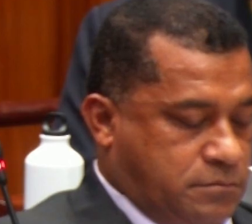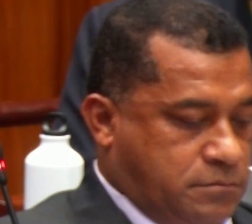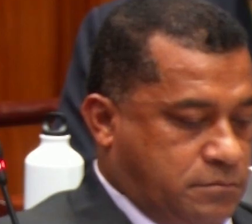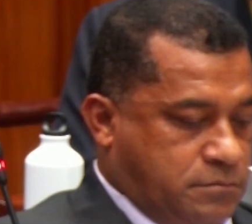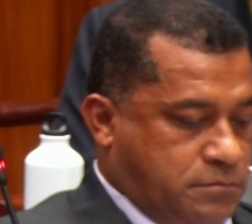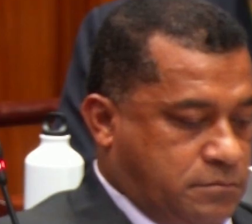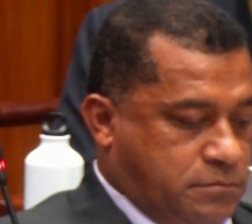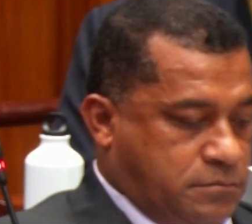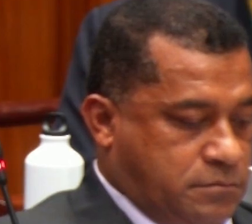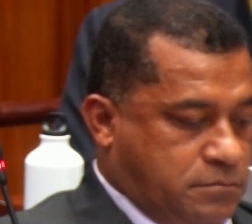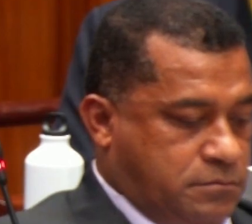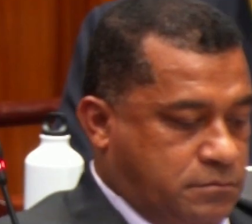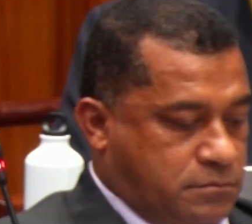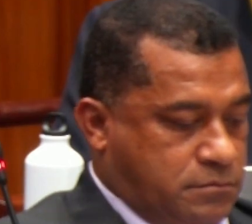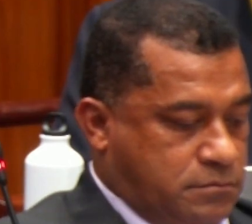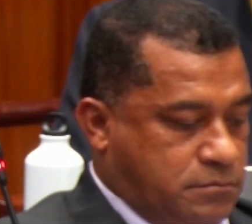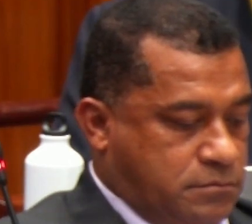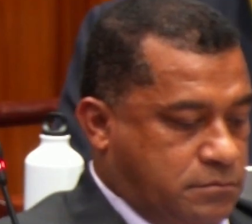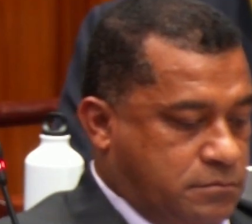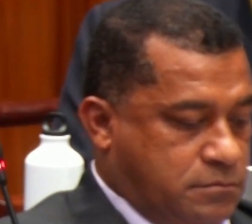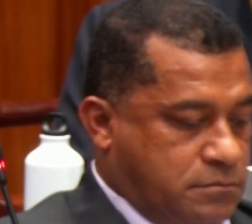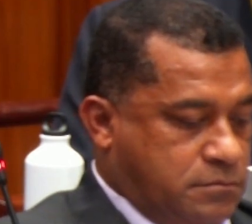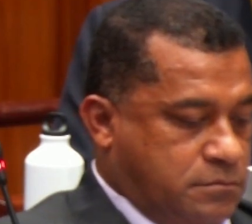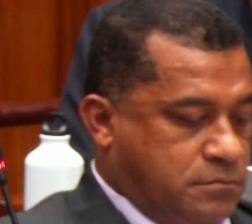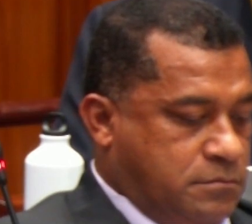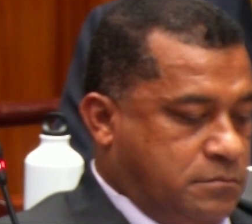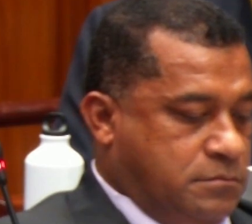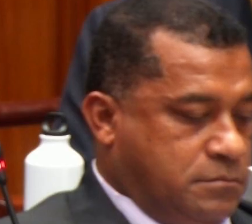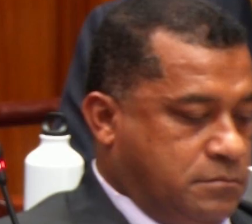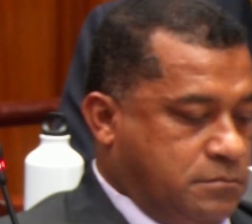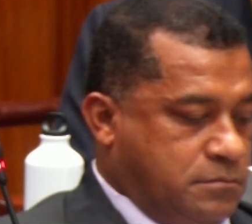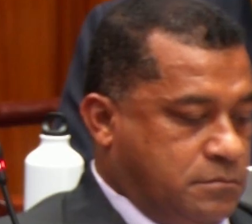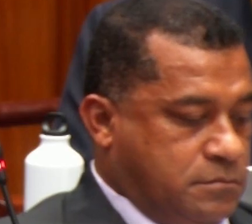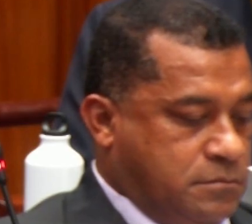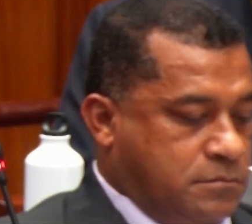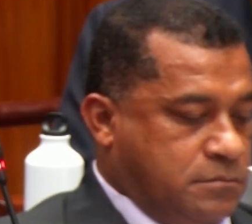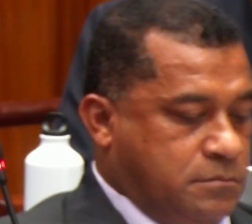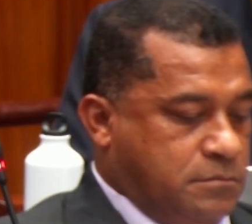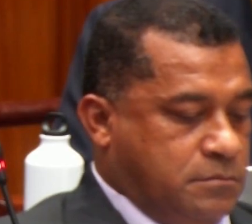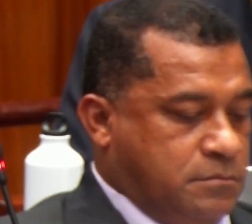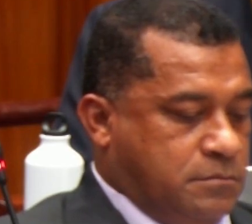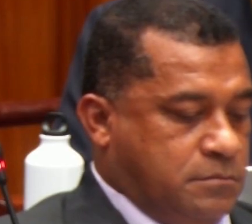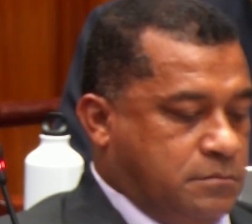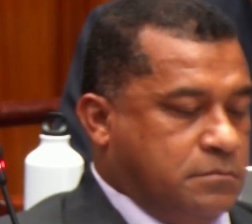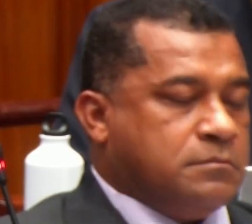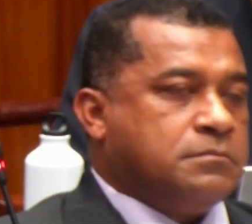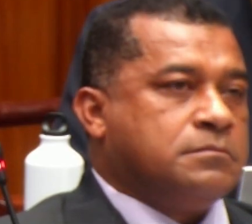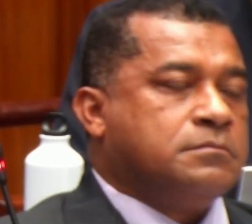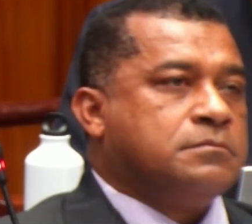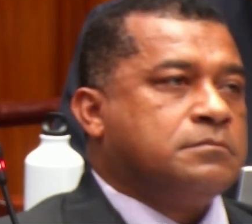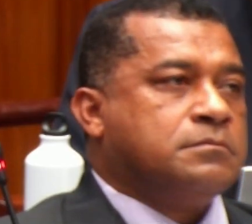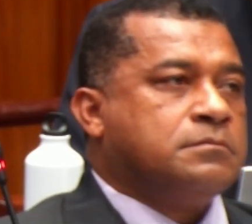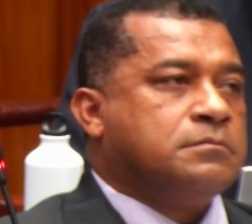reintegration. The country liaison officers also assist workers with settlement support upon arrival